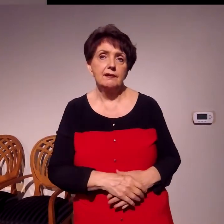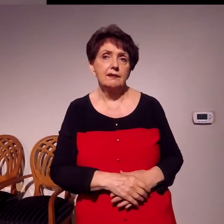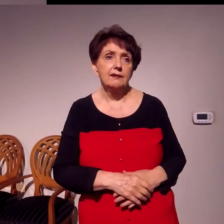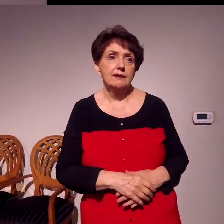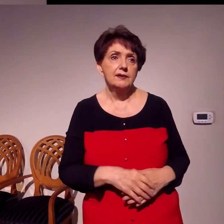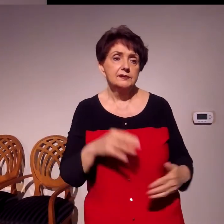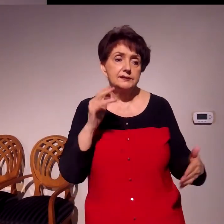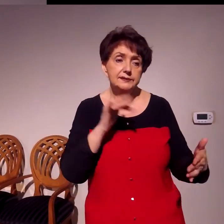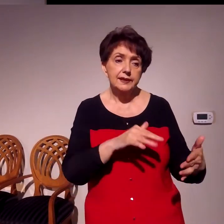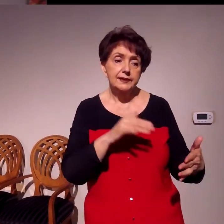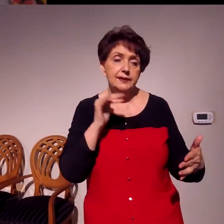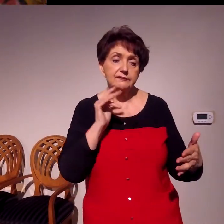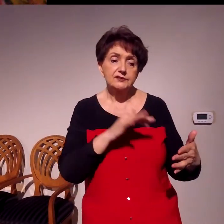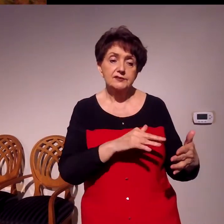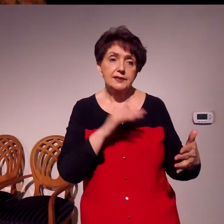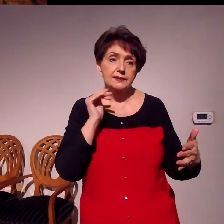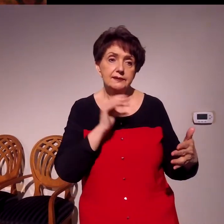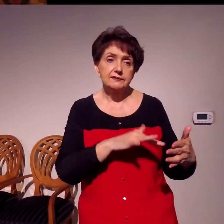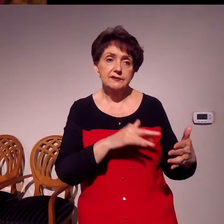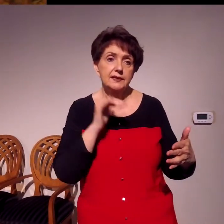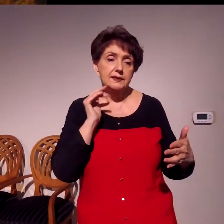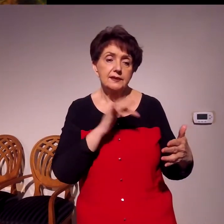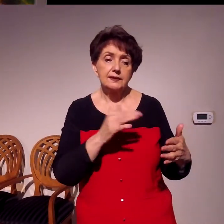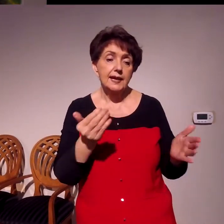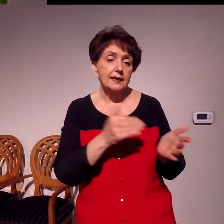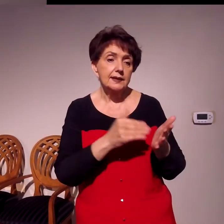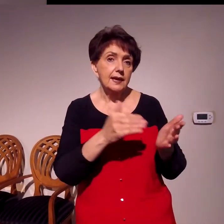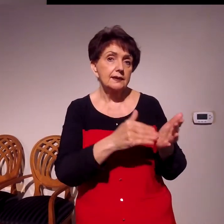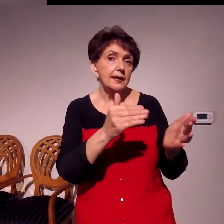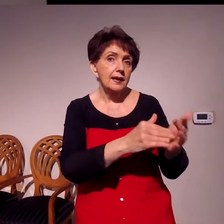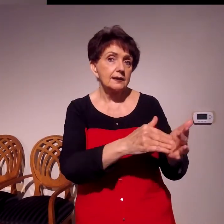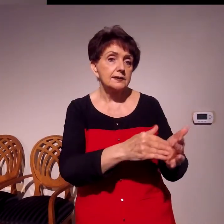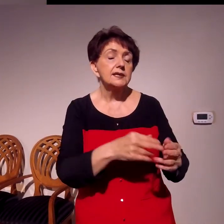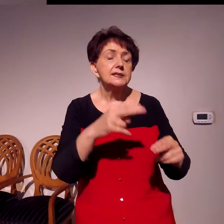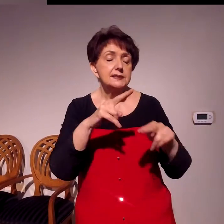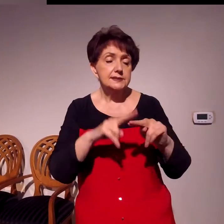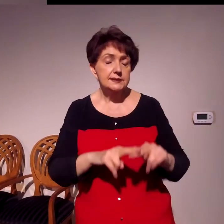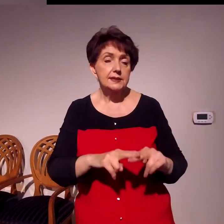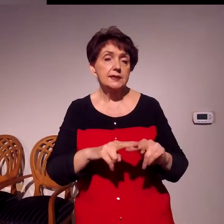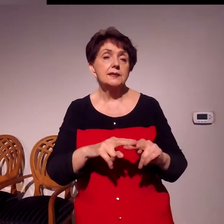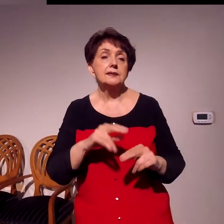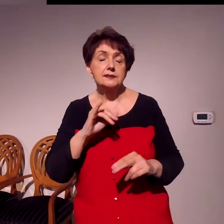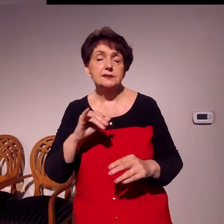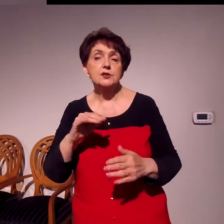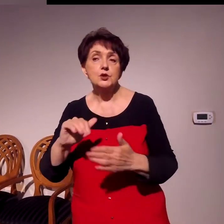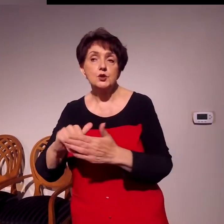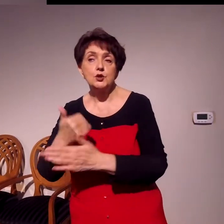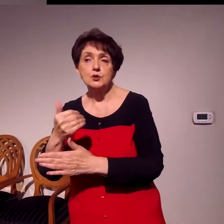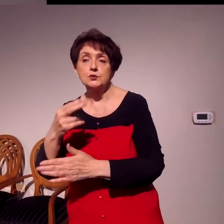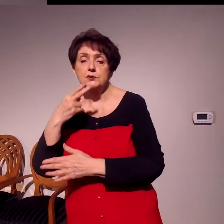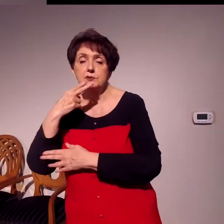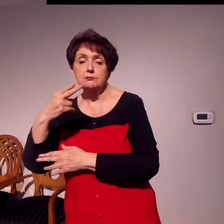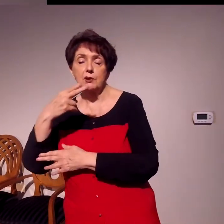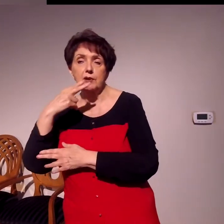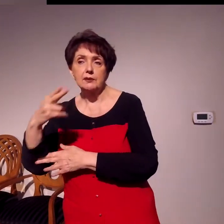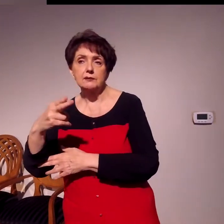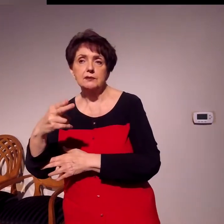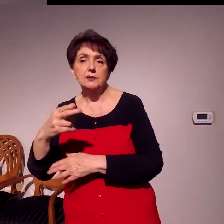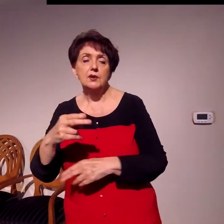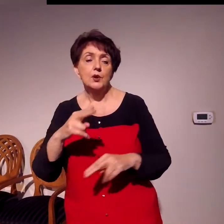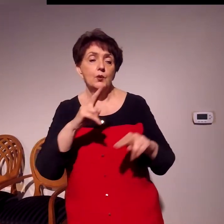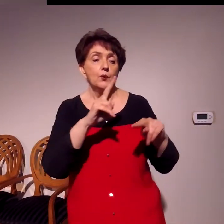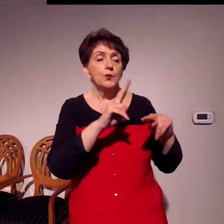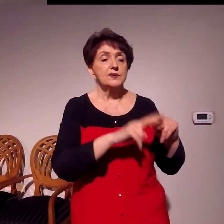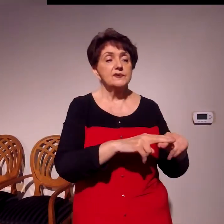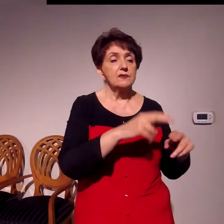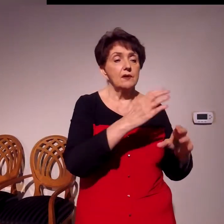Study after study after study. Sitting is the new smoking. And of course, what do? We sit in the car. We sit in front of the computer. We sit in